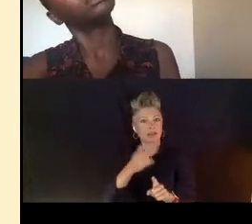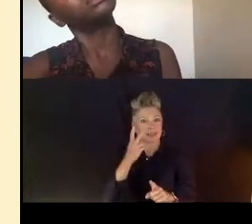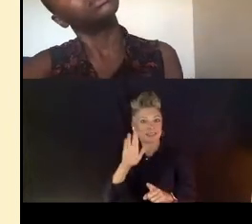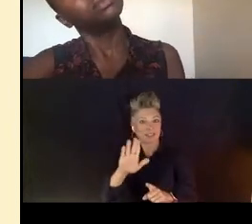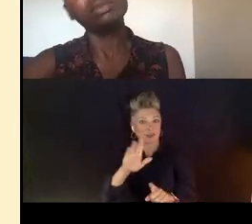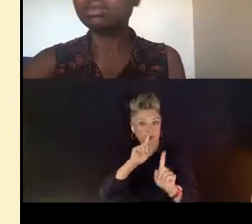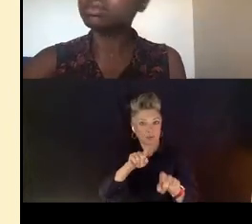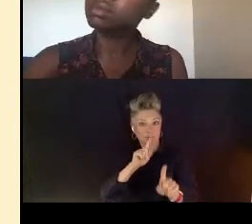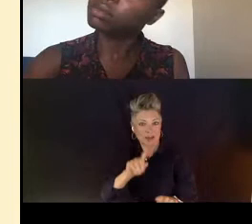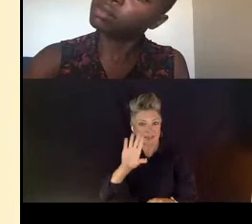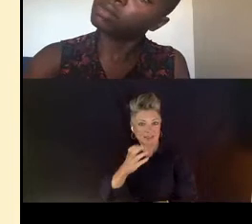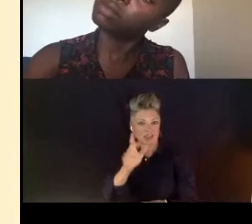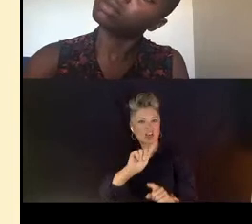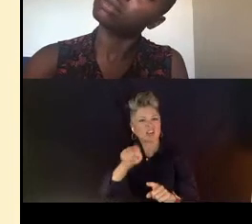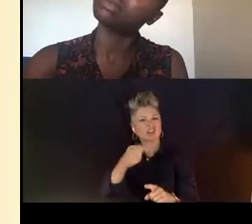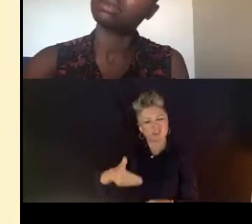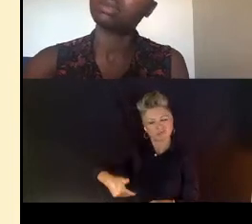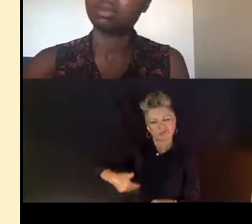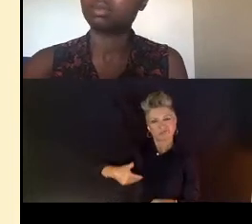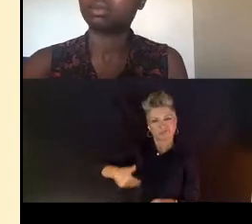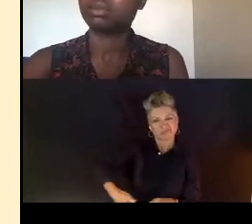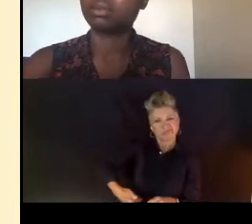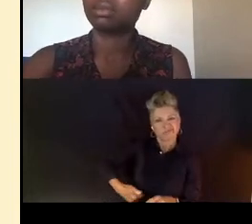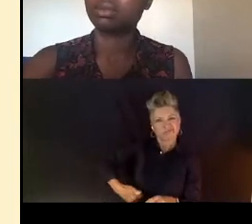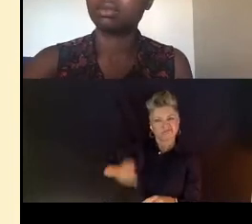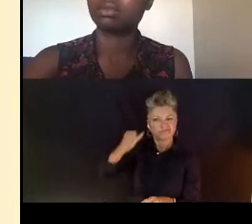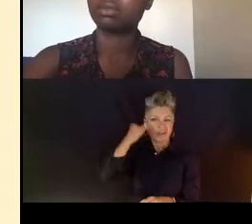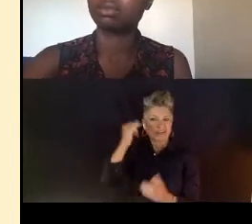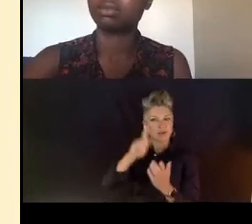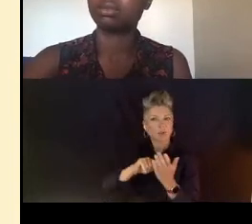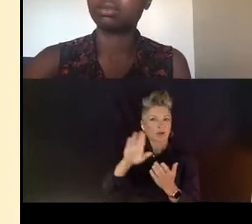chat just to kind of get an idea of like what's on your mind and what